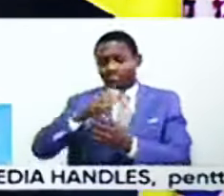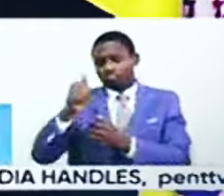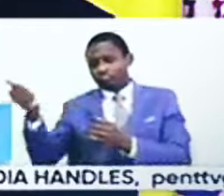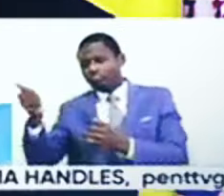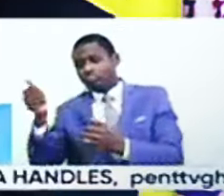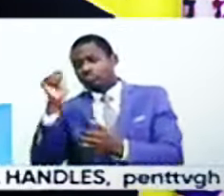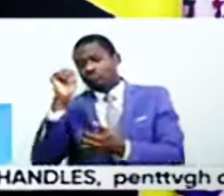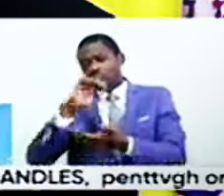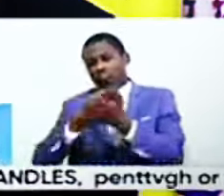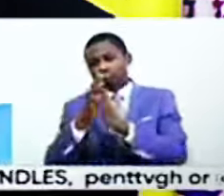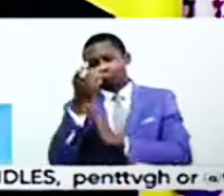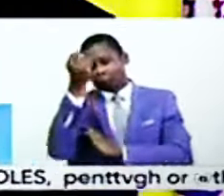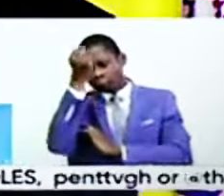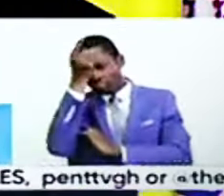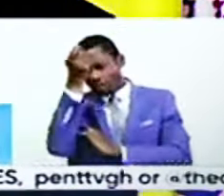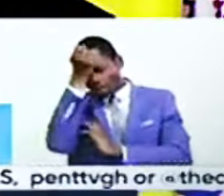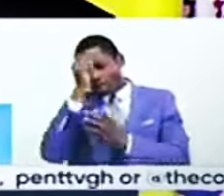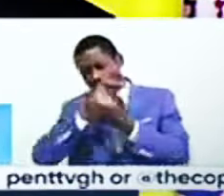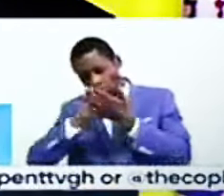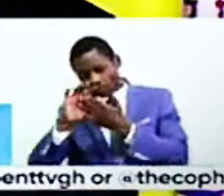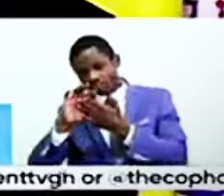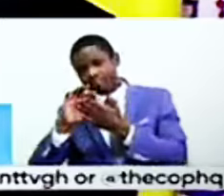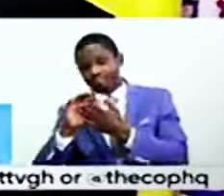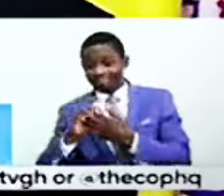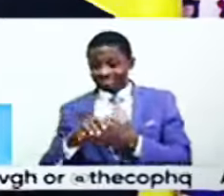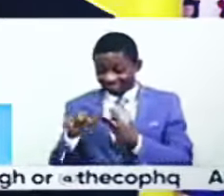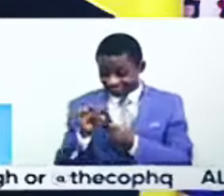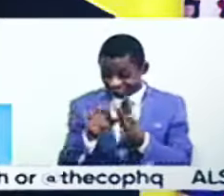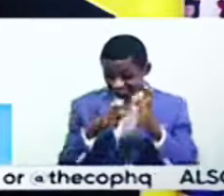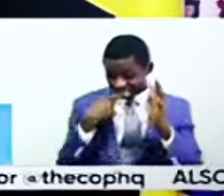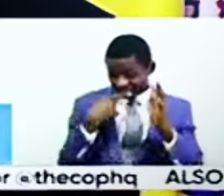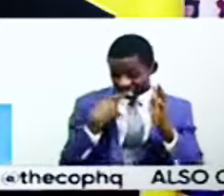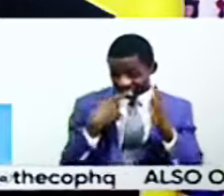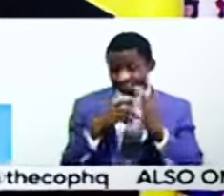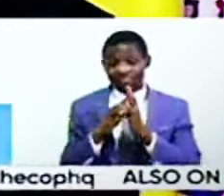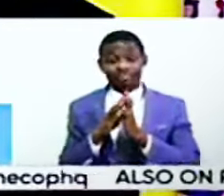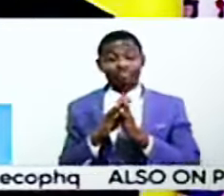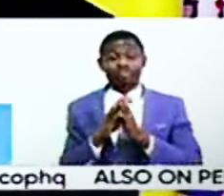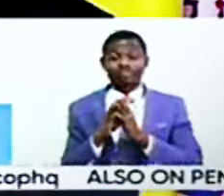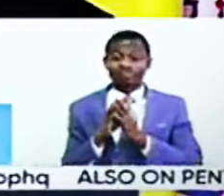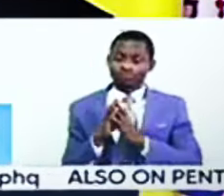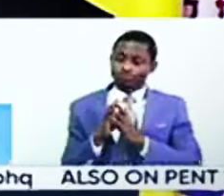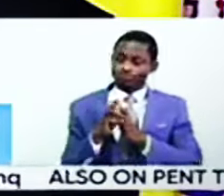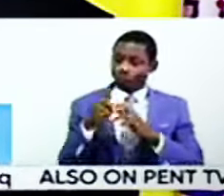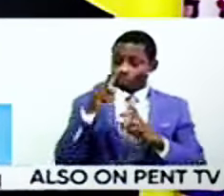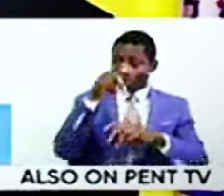this is what the Bible says. See, Paul went to